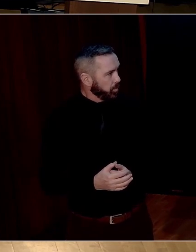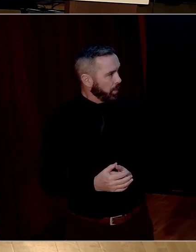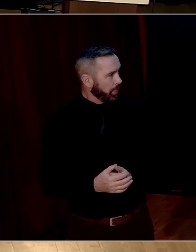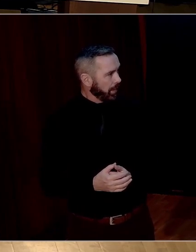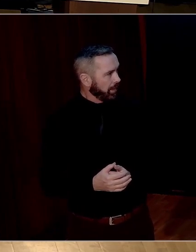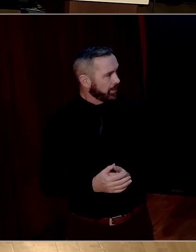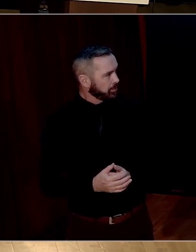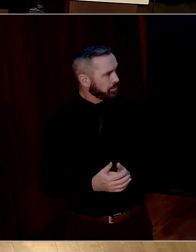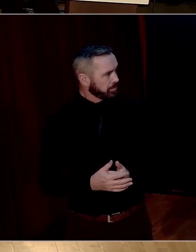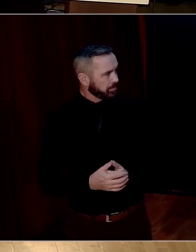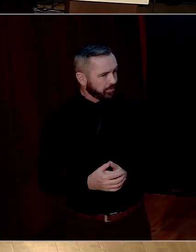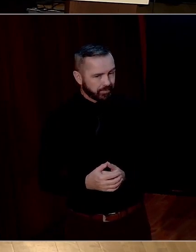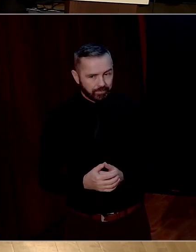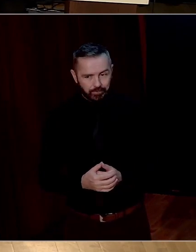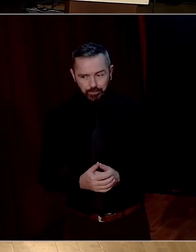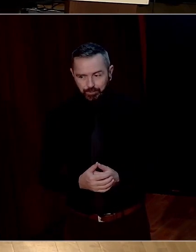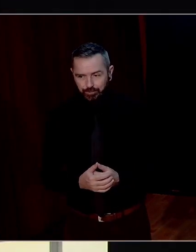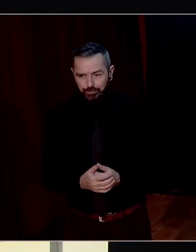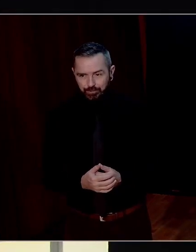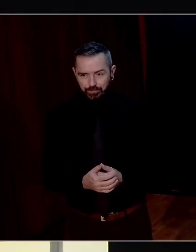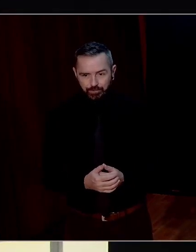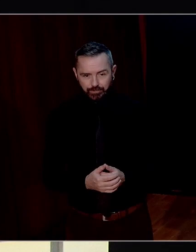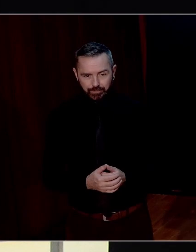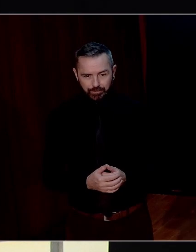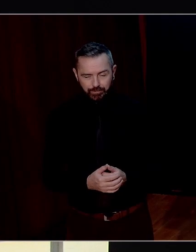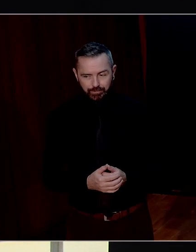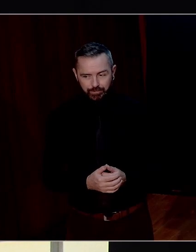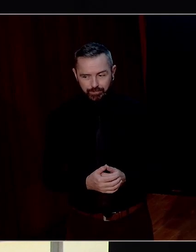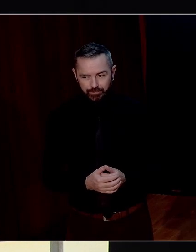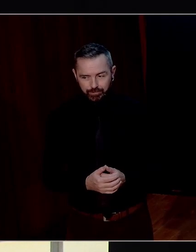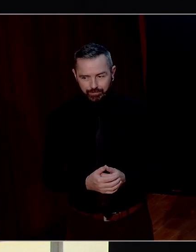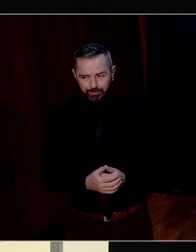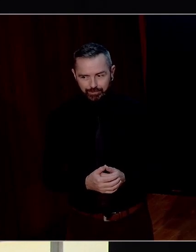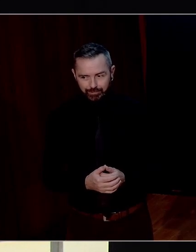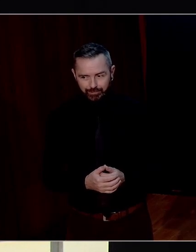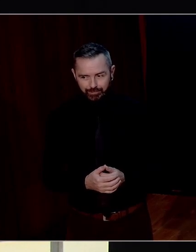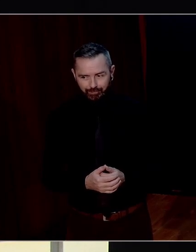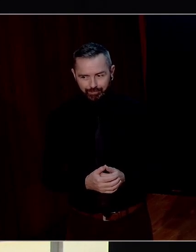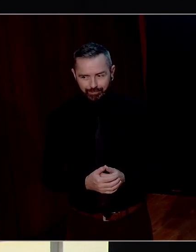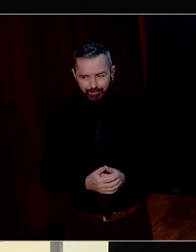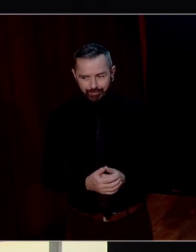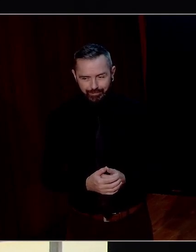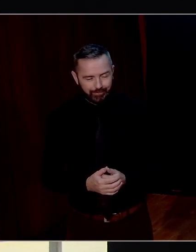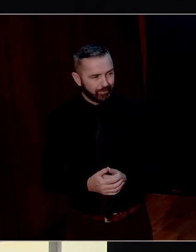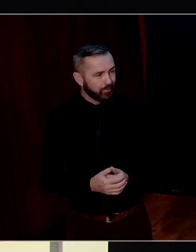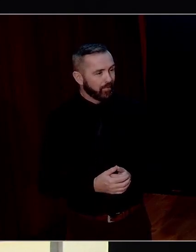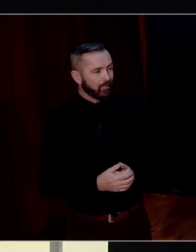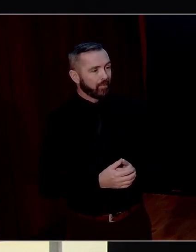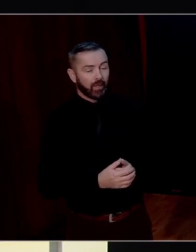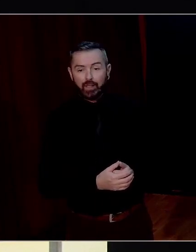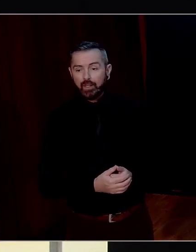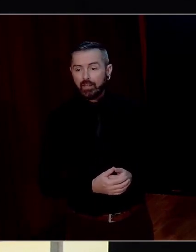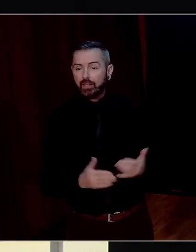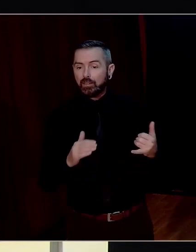Thanks, Charlotte. Thank you, Mary McAuliffe. Our final speaker of